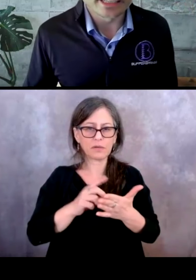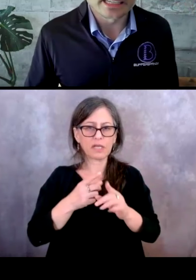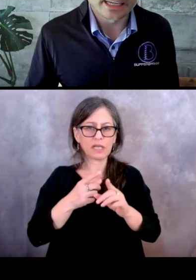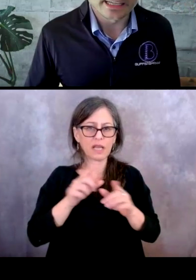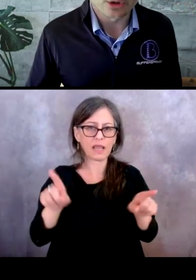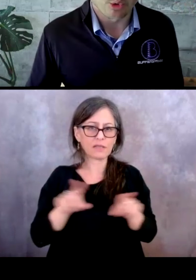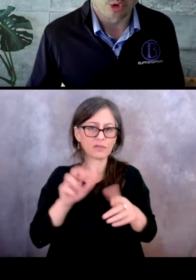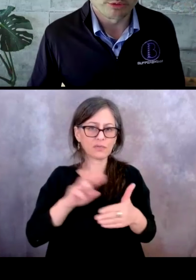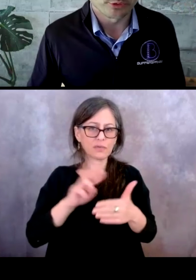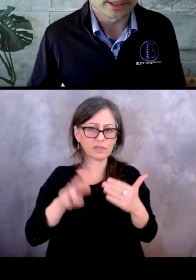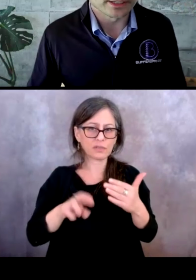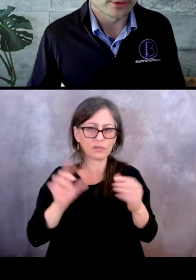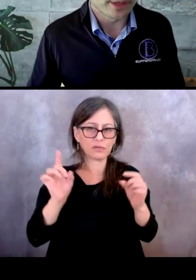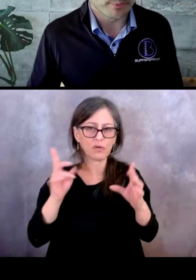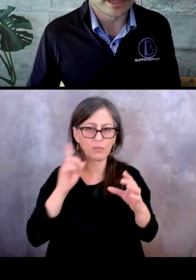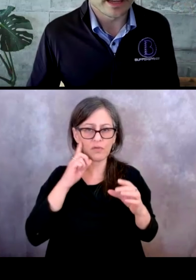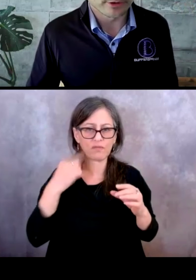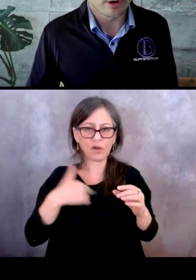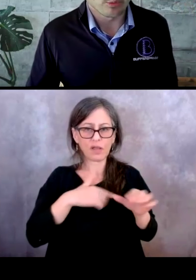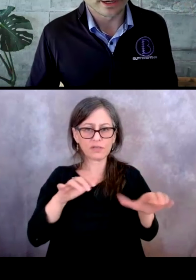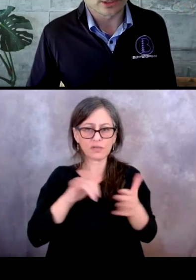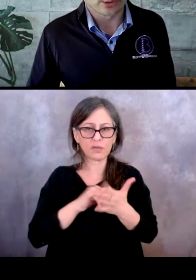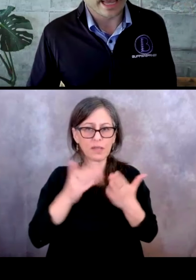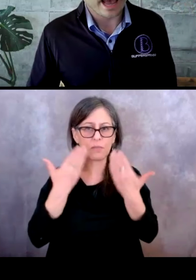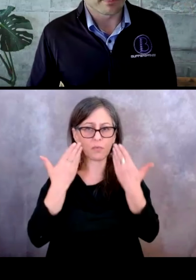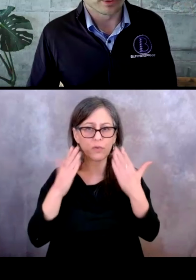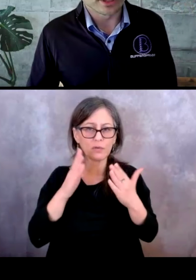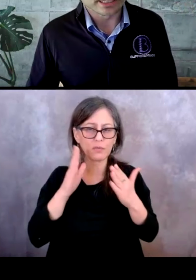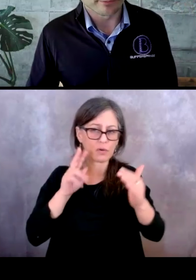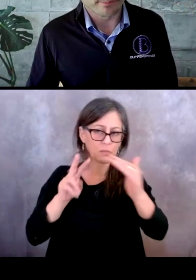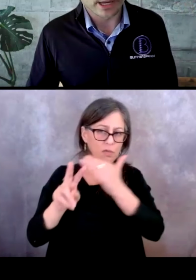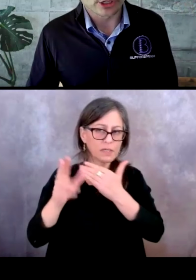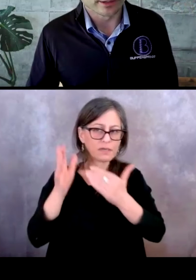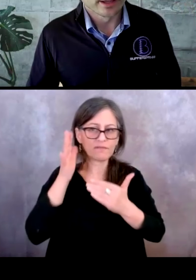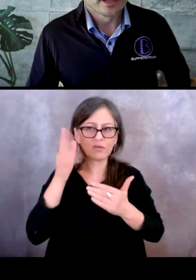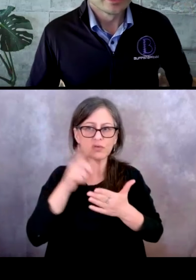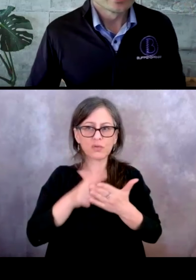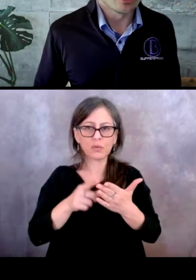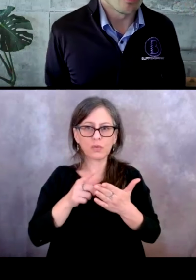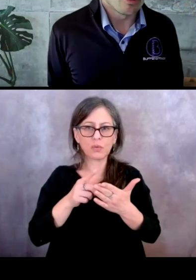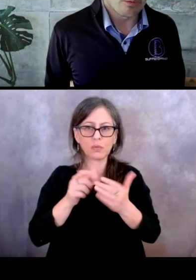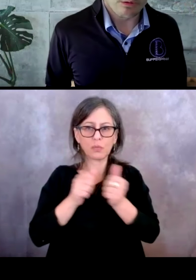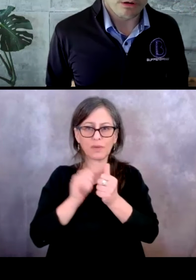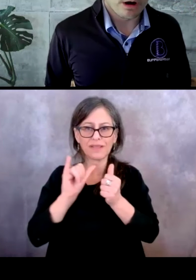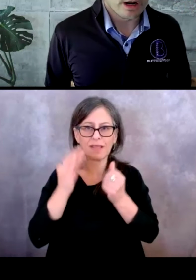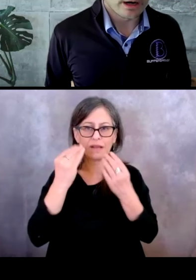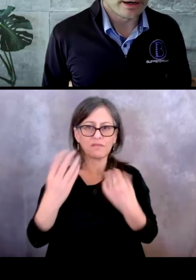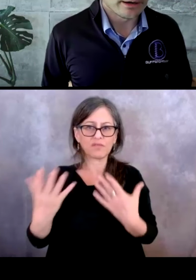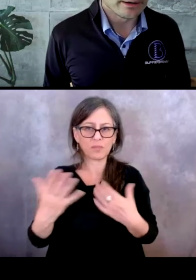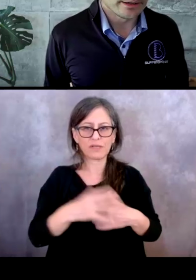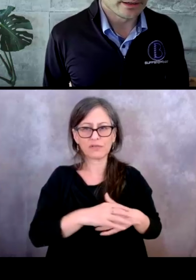And it's horrible for us to do that, but we never know what is going to happen with this information. So